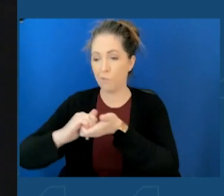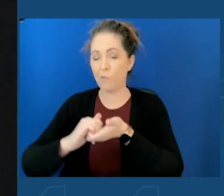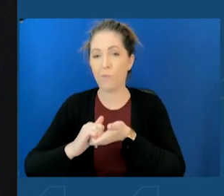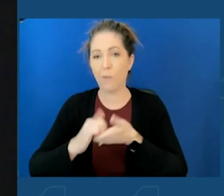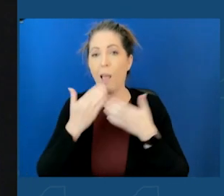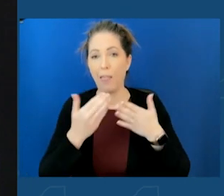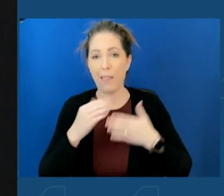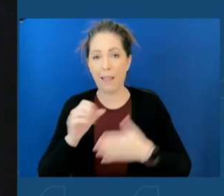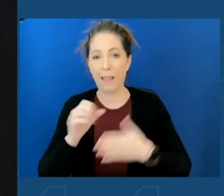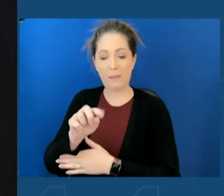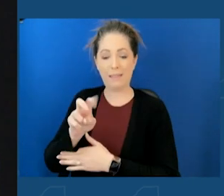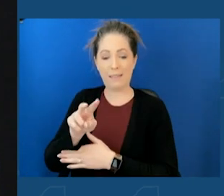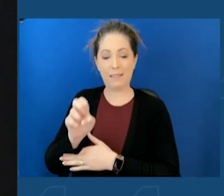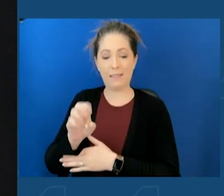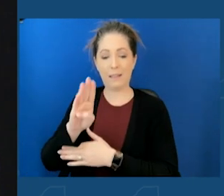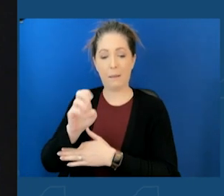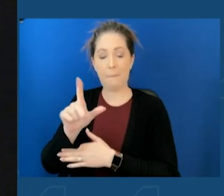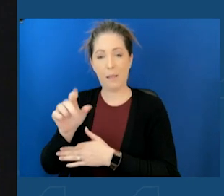Malone.